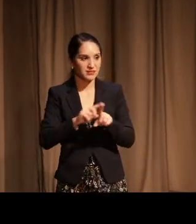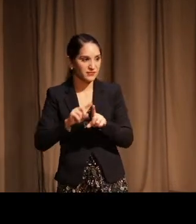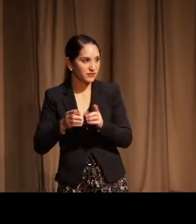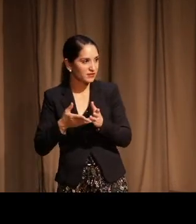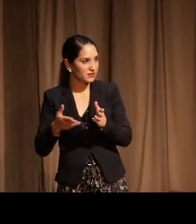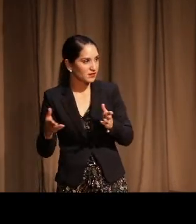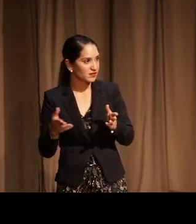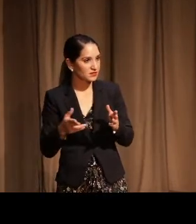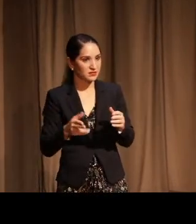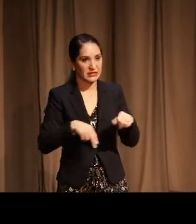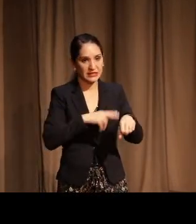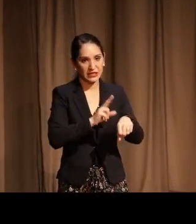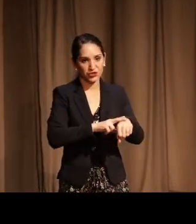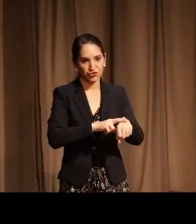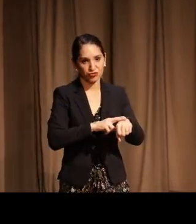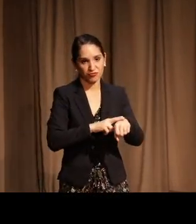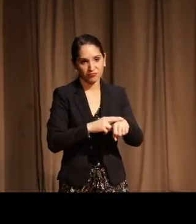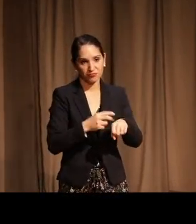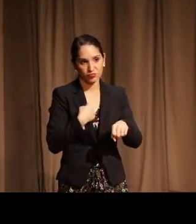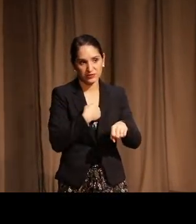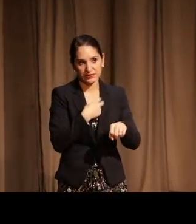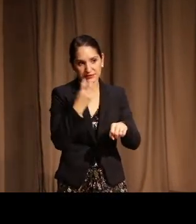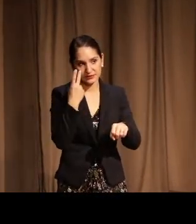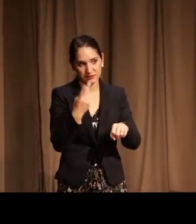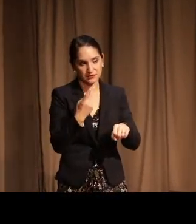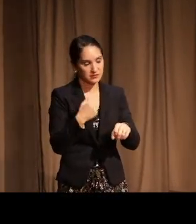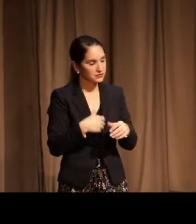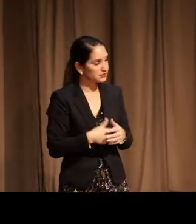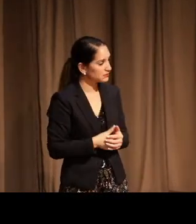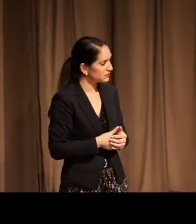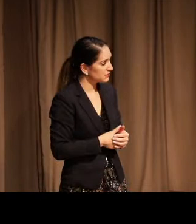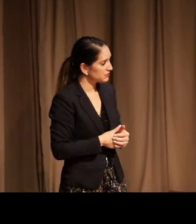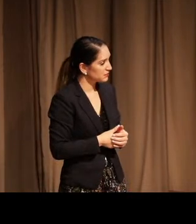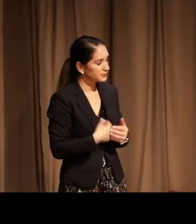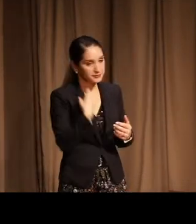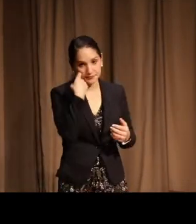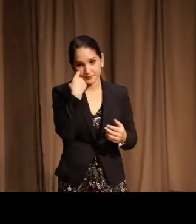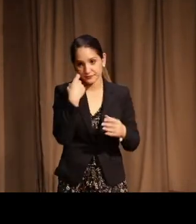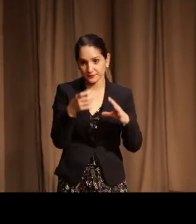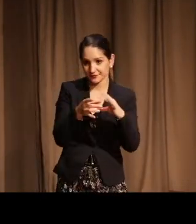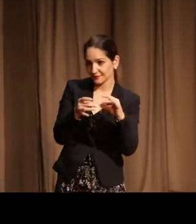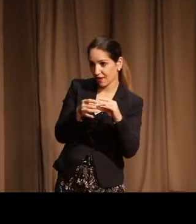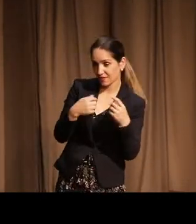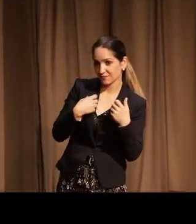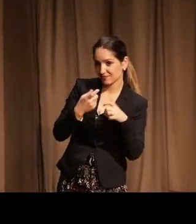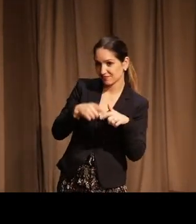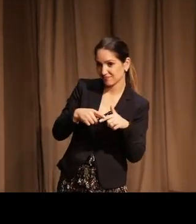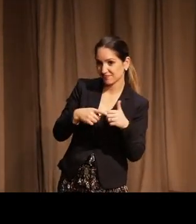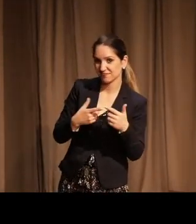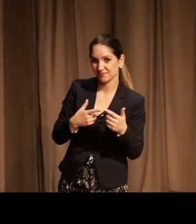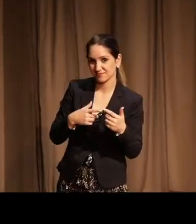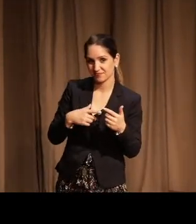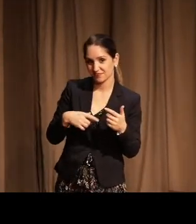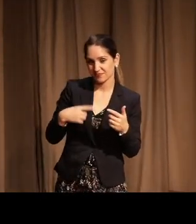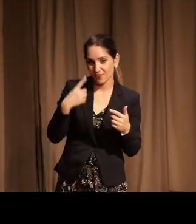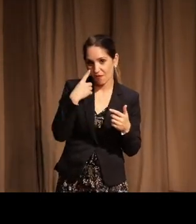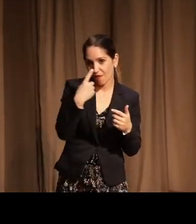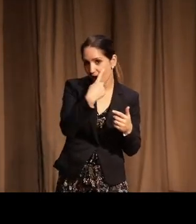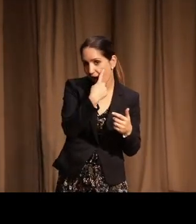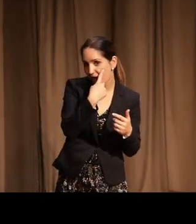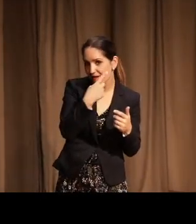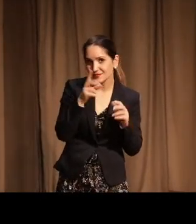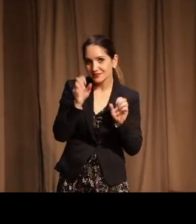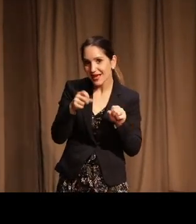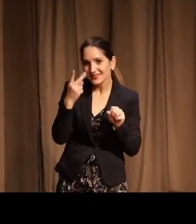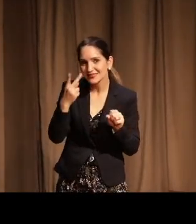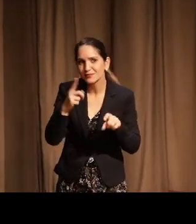it. Yeah, like I said, I like to materialize the invisible and what is